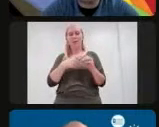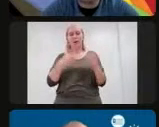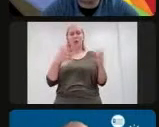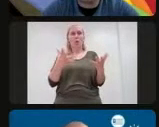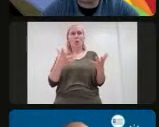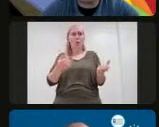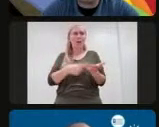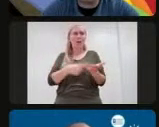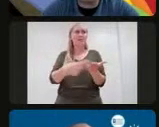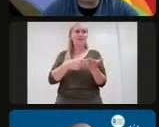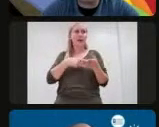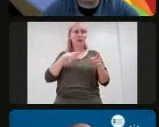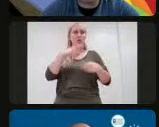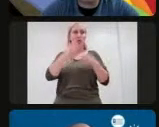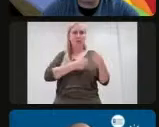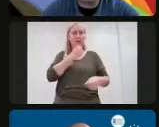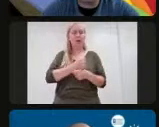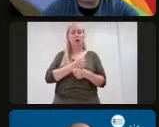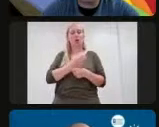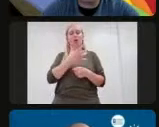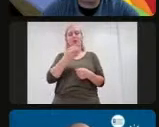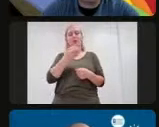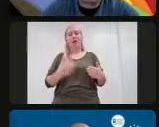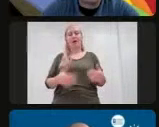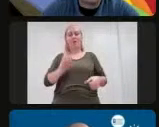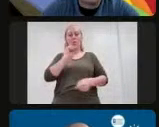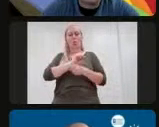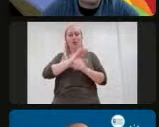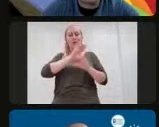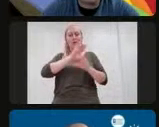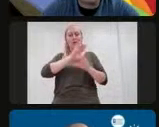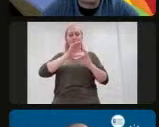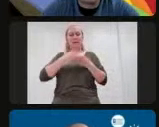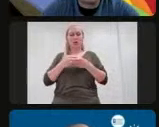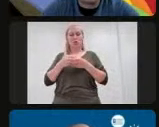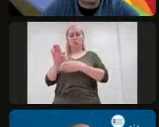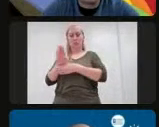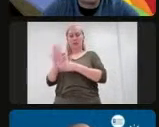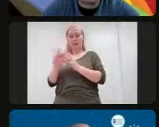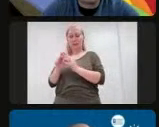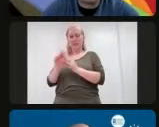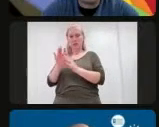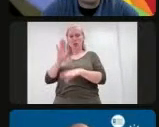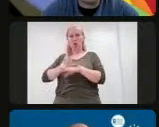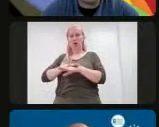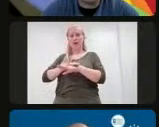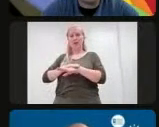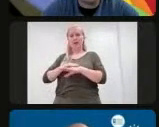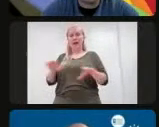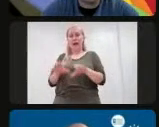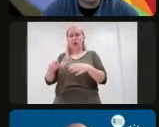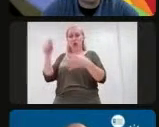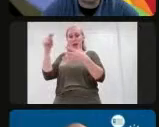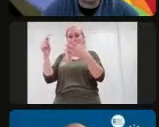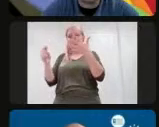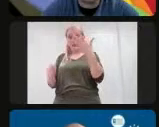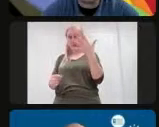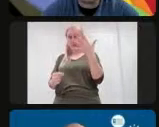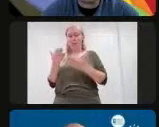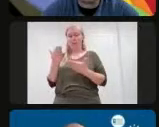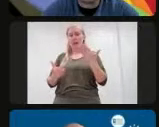or discuss, and have work sessions on action items, particularly like action items that might